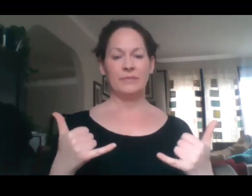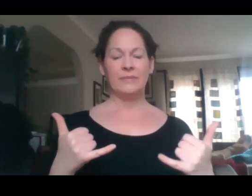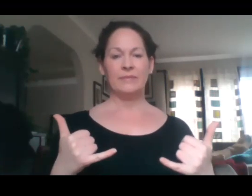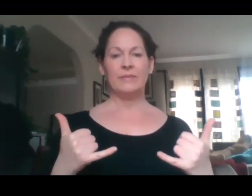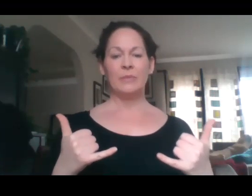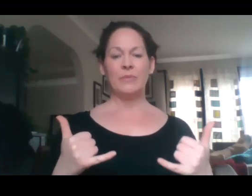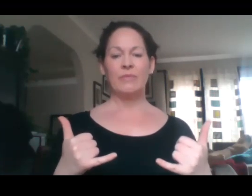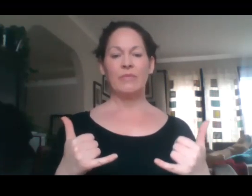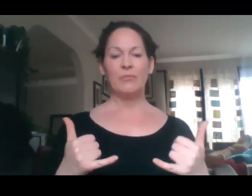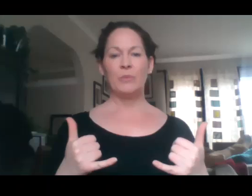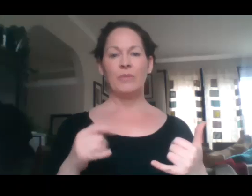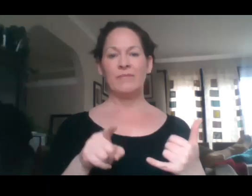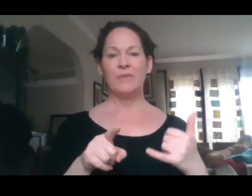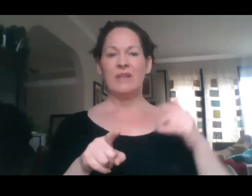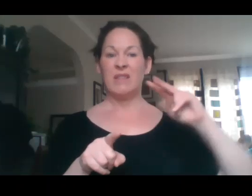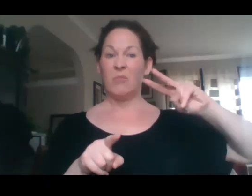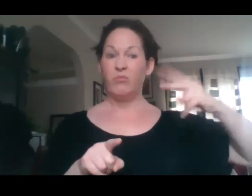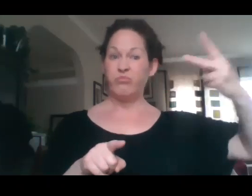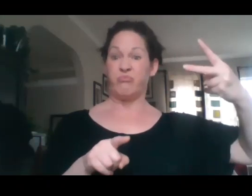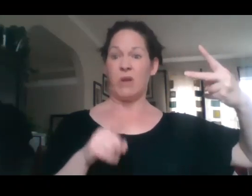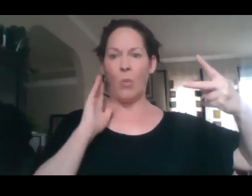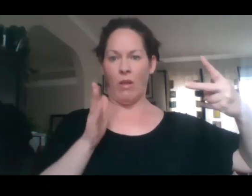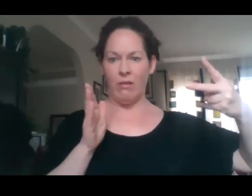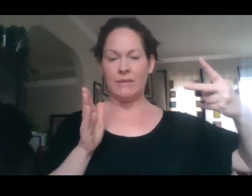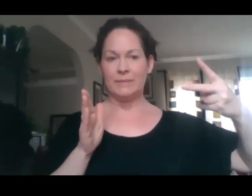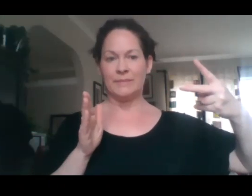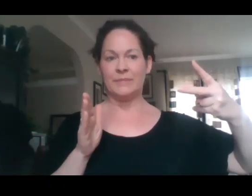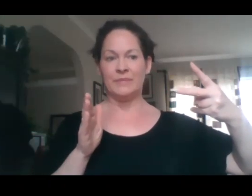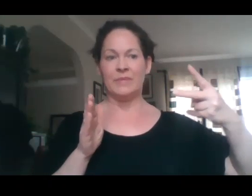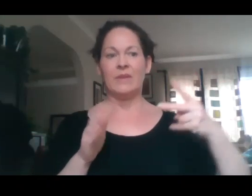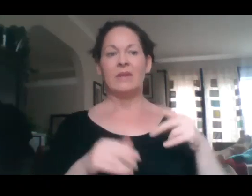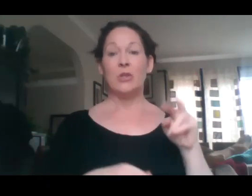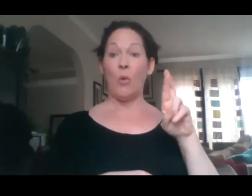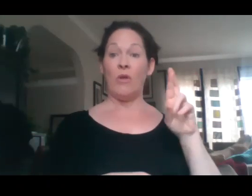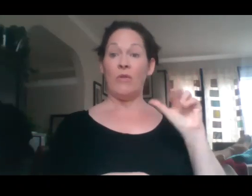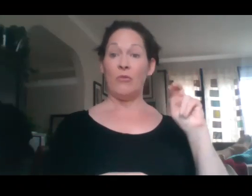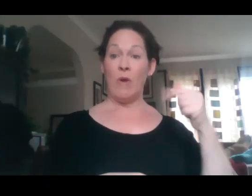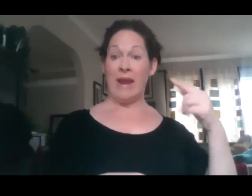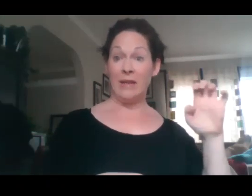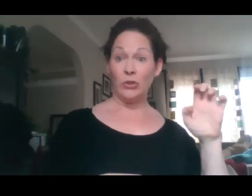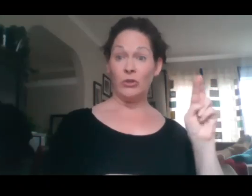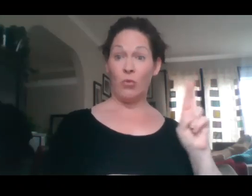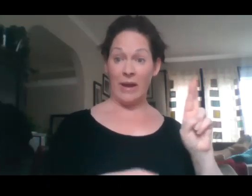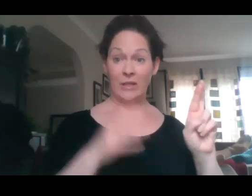I'm taking this to the second power. That means my range